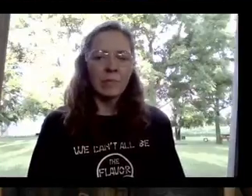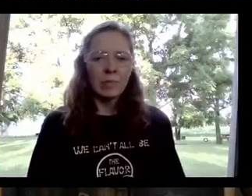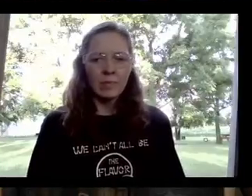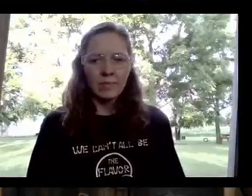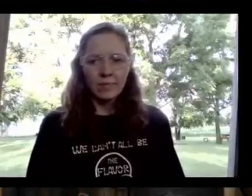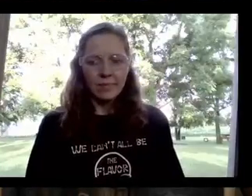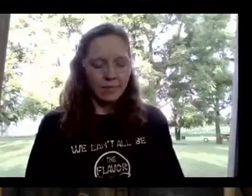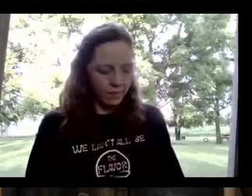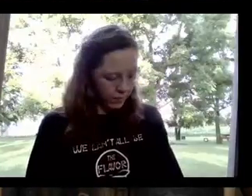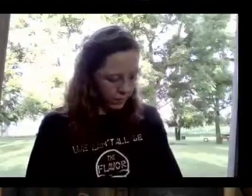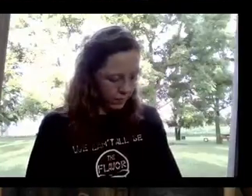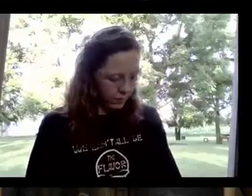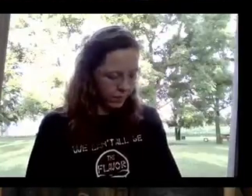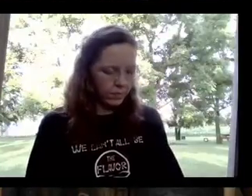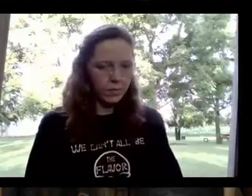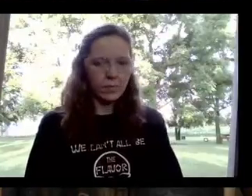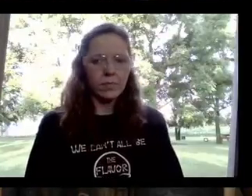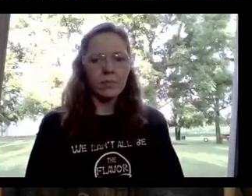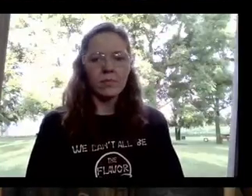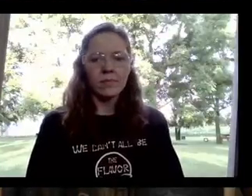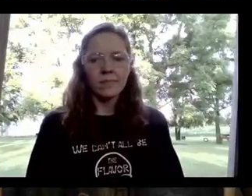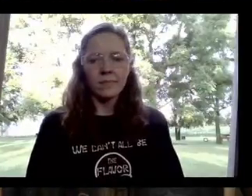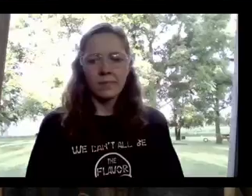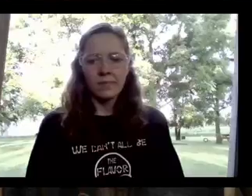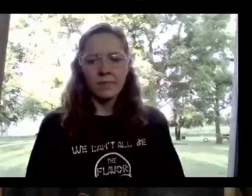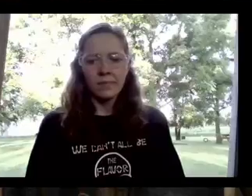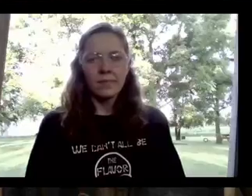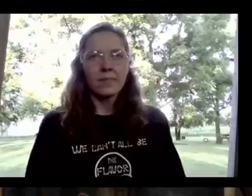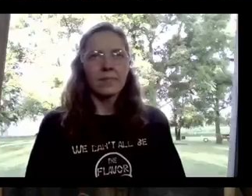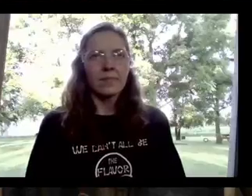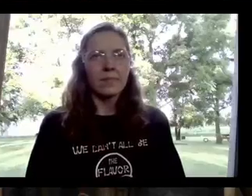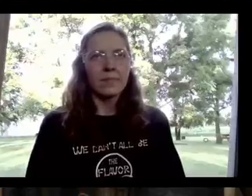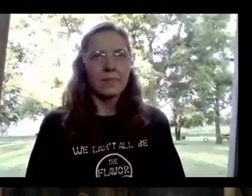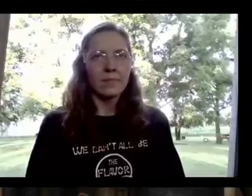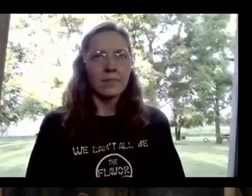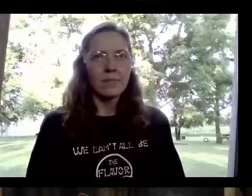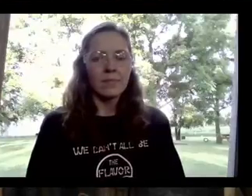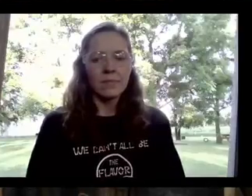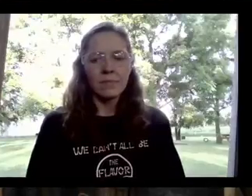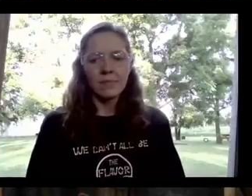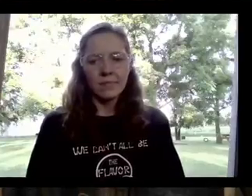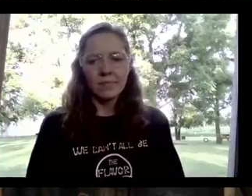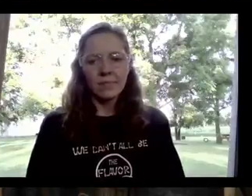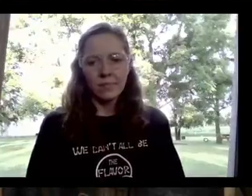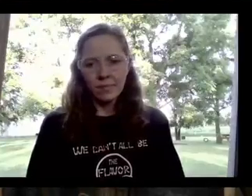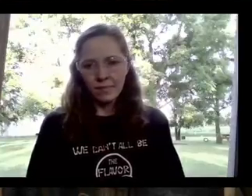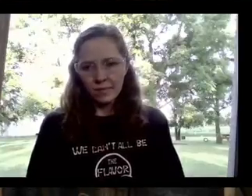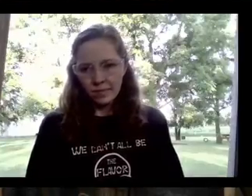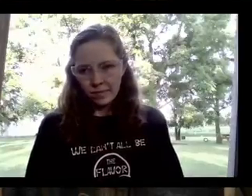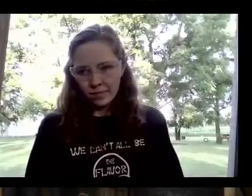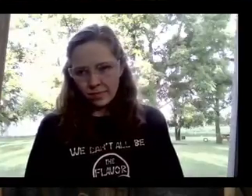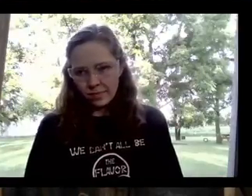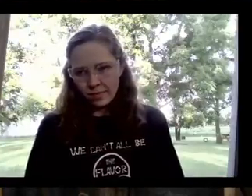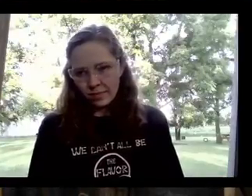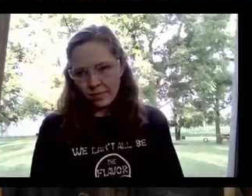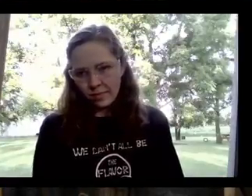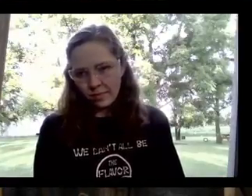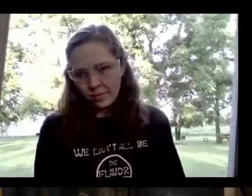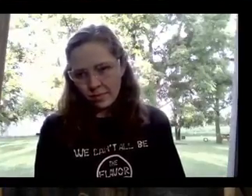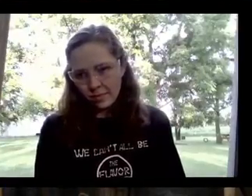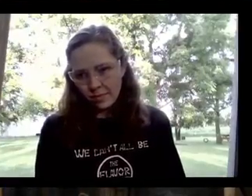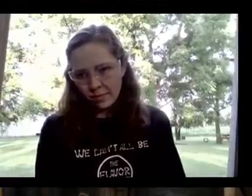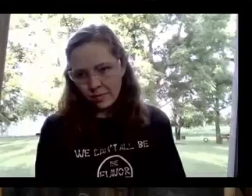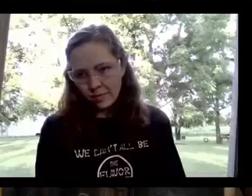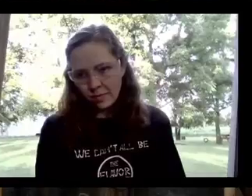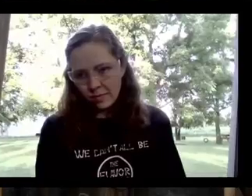and maybe just a few pictures on the community tab. And I might just do a walk around in the hammer. I don't know how much of the process I'll